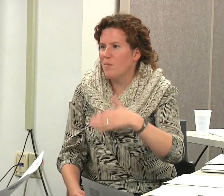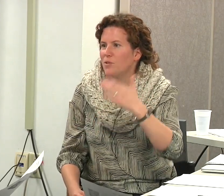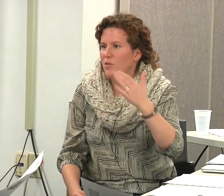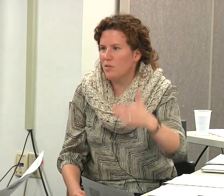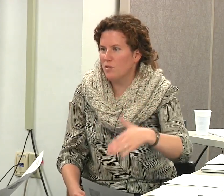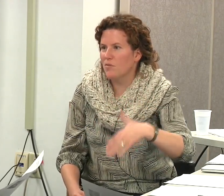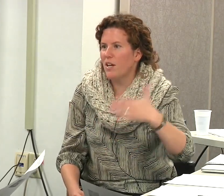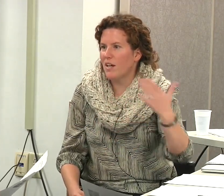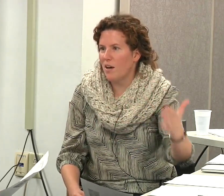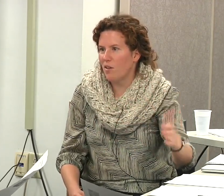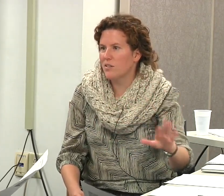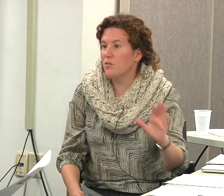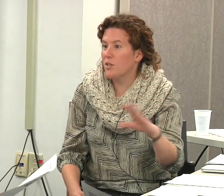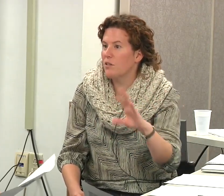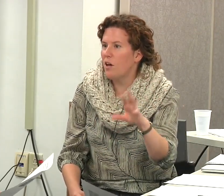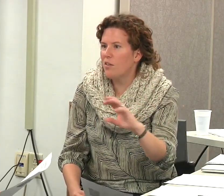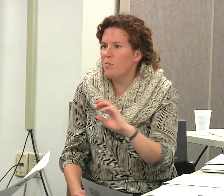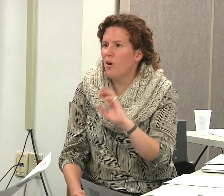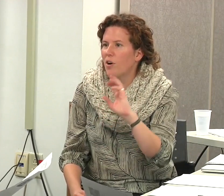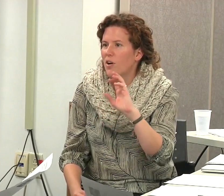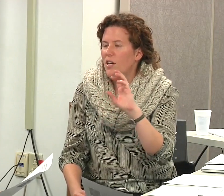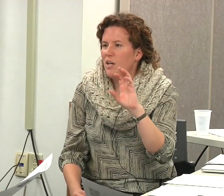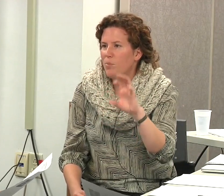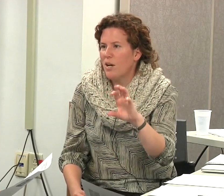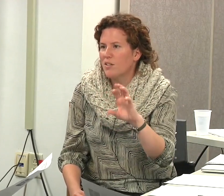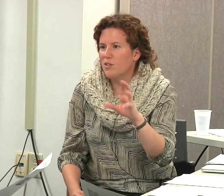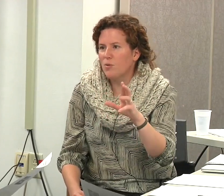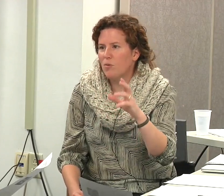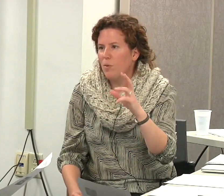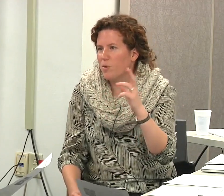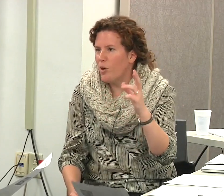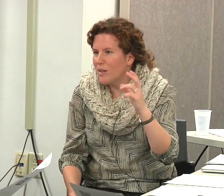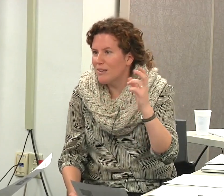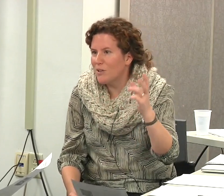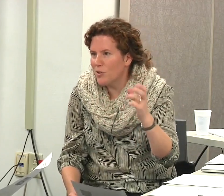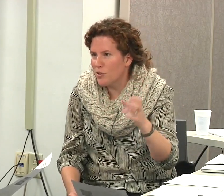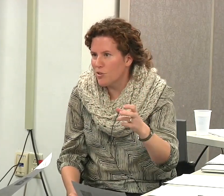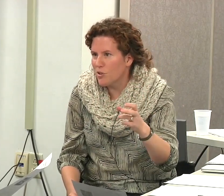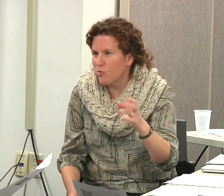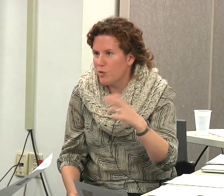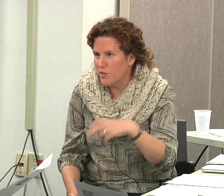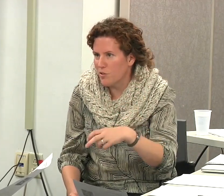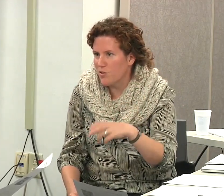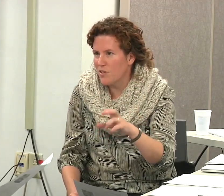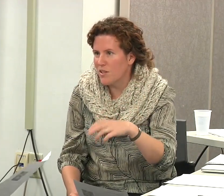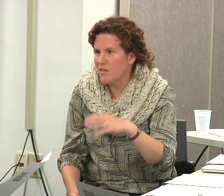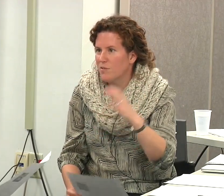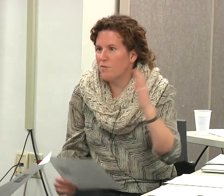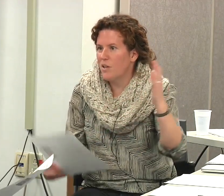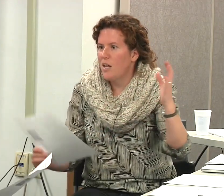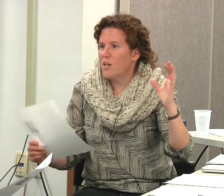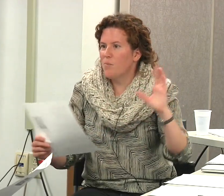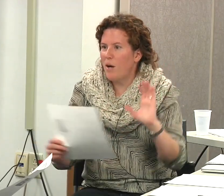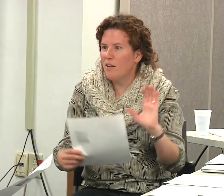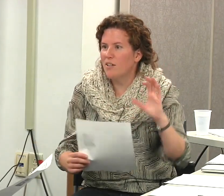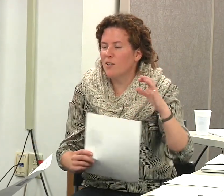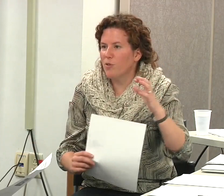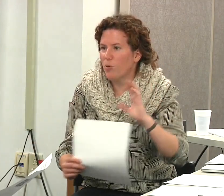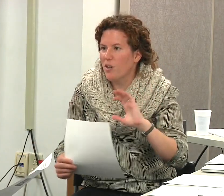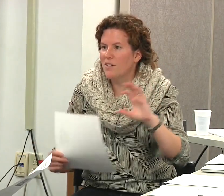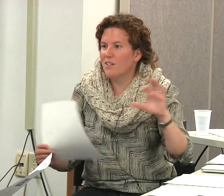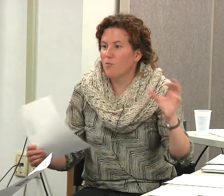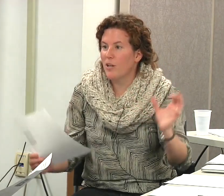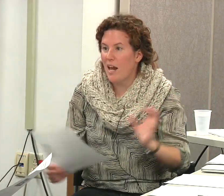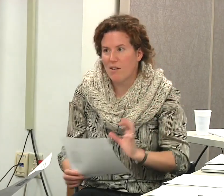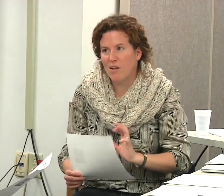whether or not they had the time to do the survey and analyze it. So yes, a lot of them are in practice doing what we would call like literature research in the sense of